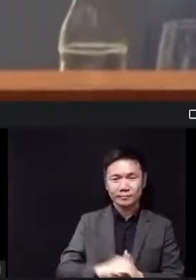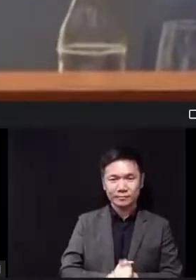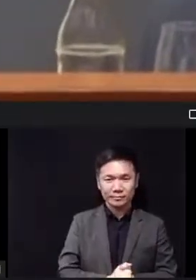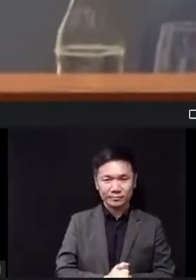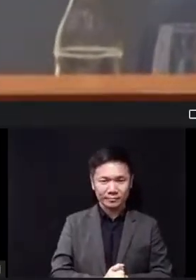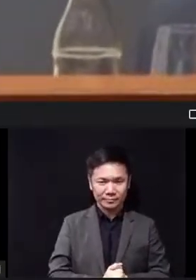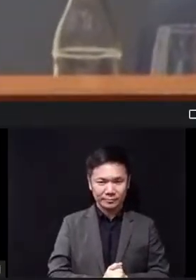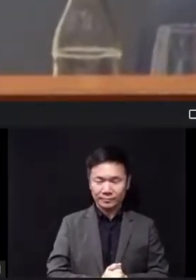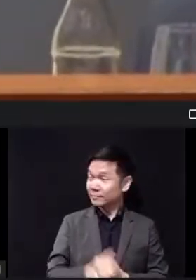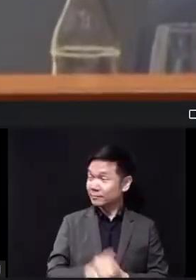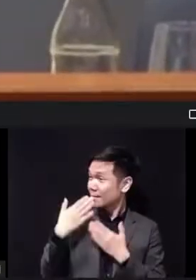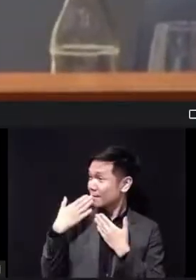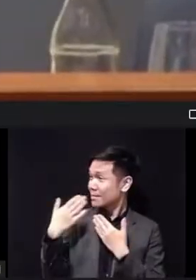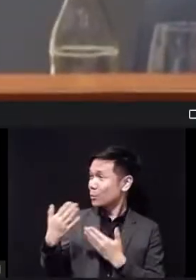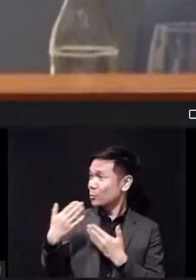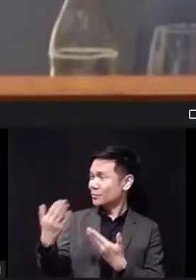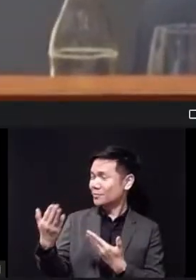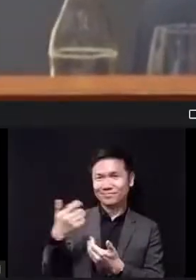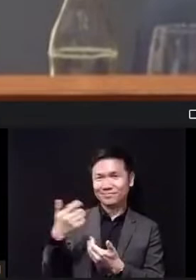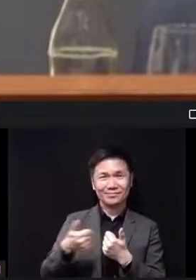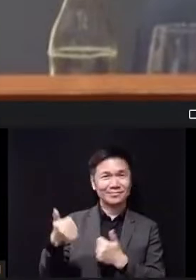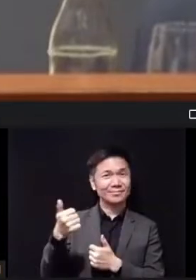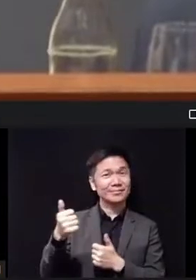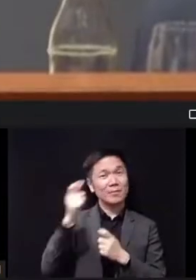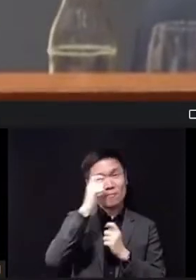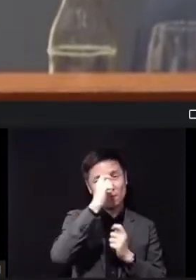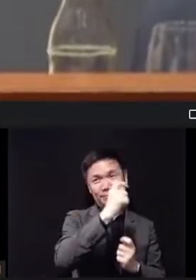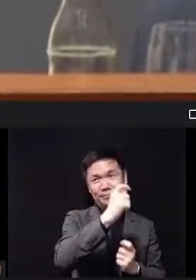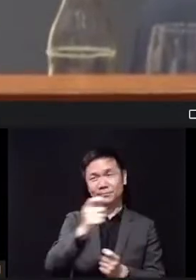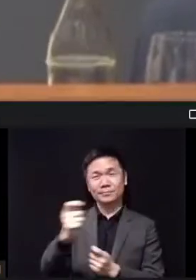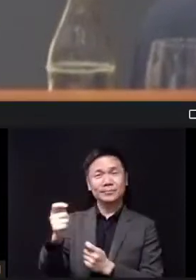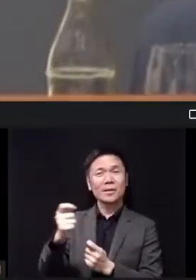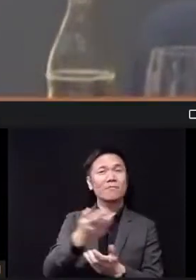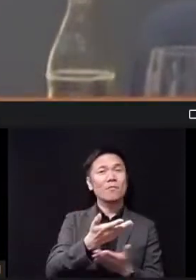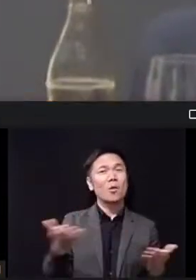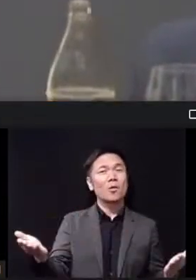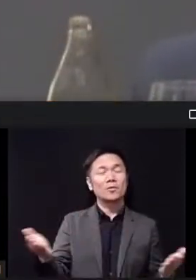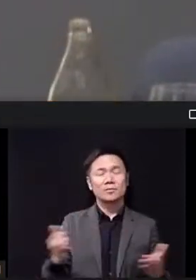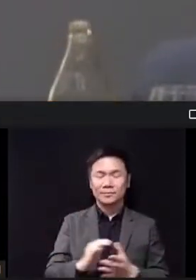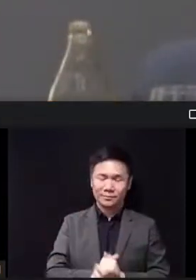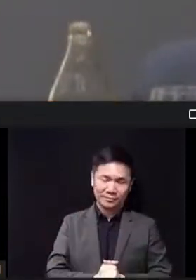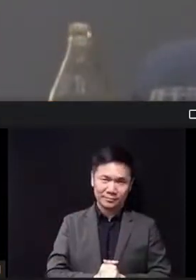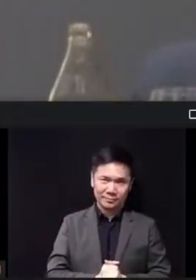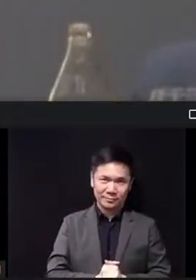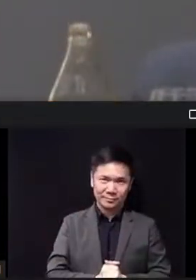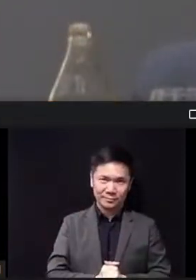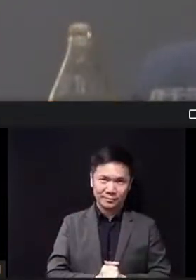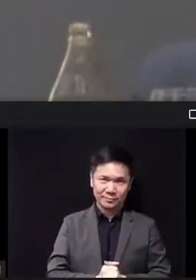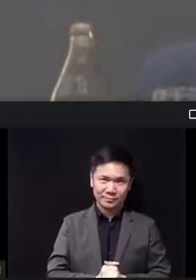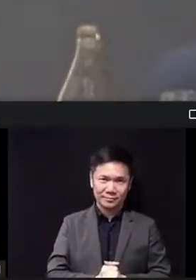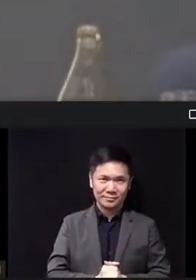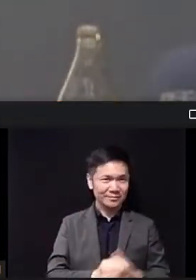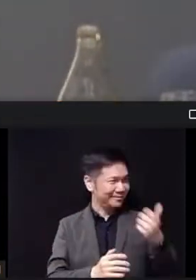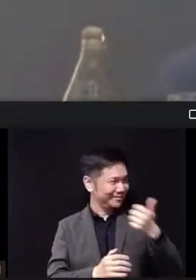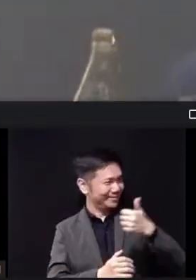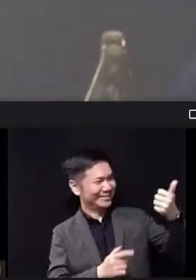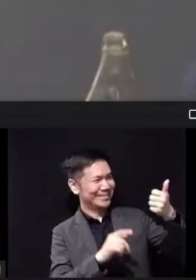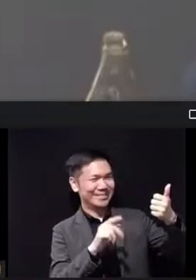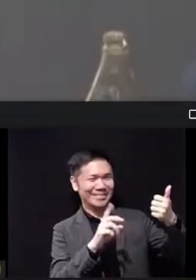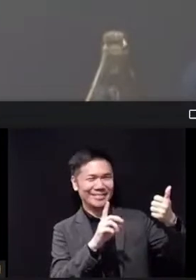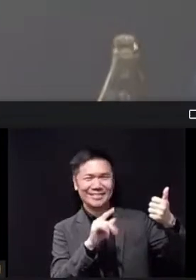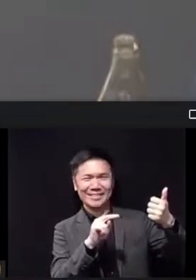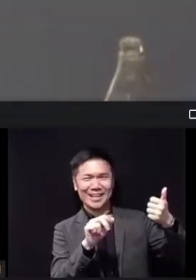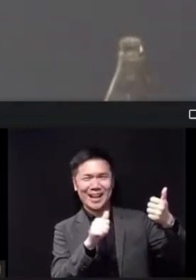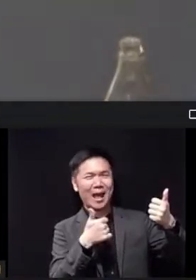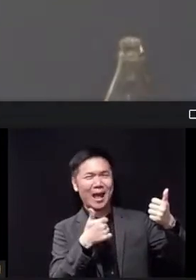Thank you, Madam Chair, Excellencies and Vice Chairs, my big sister, Diana,